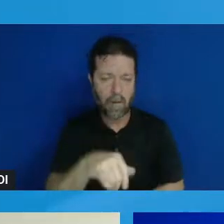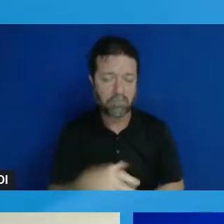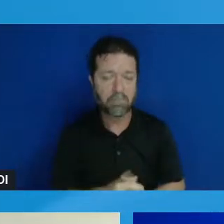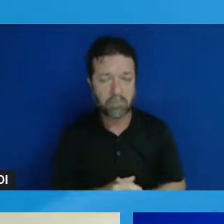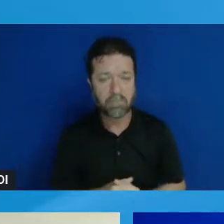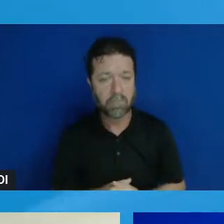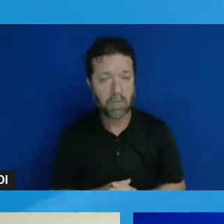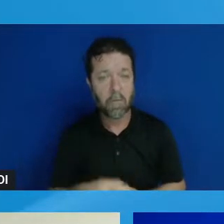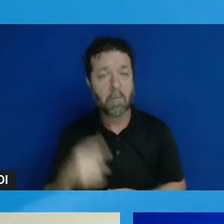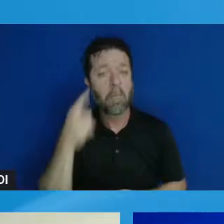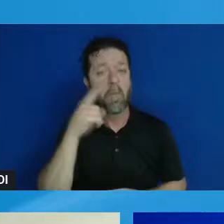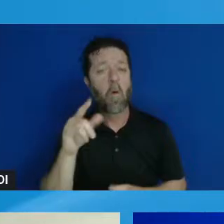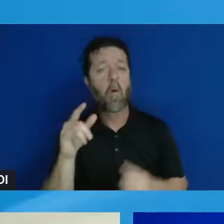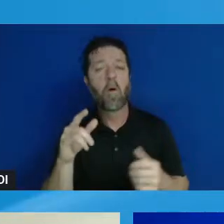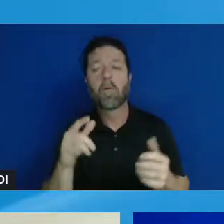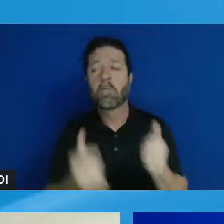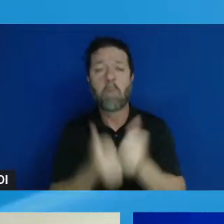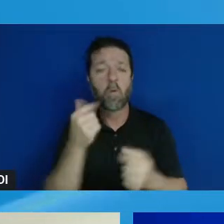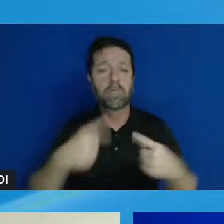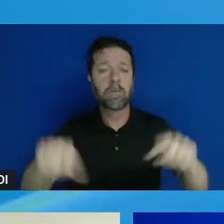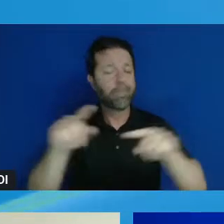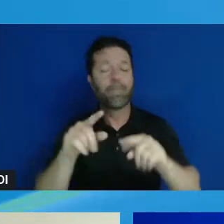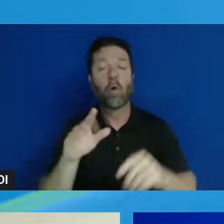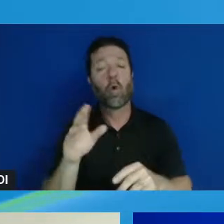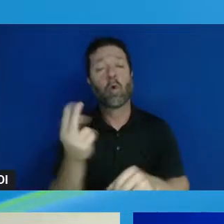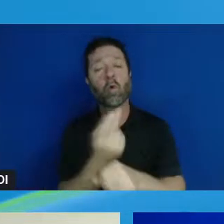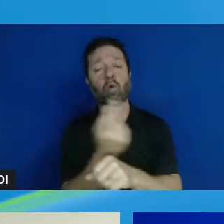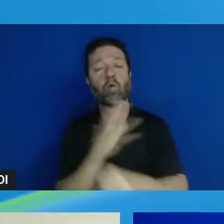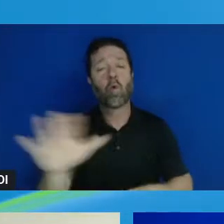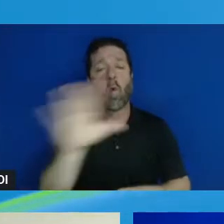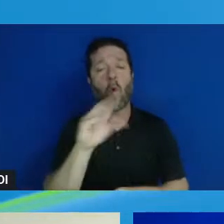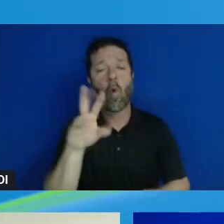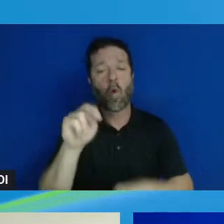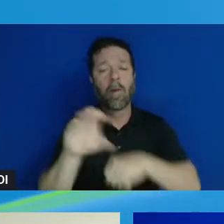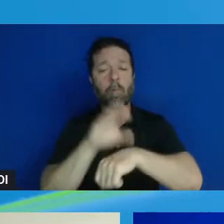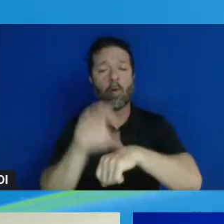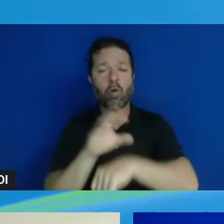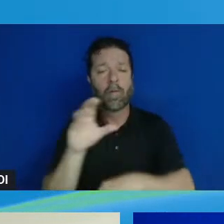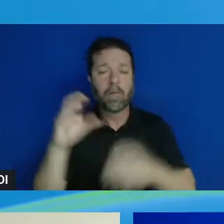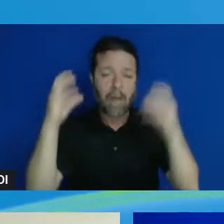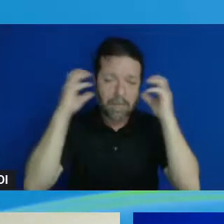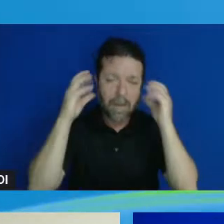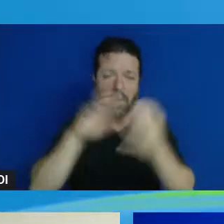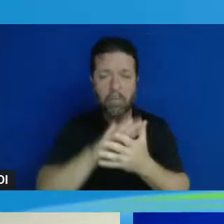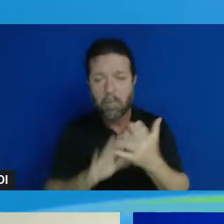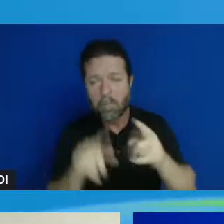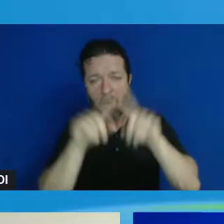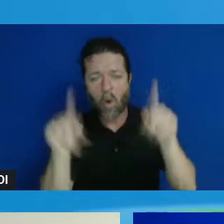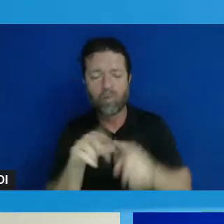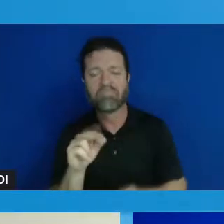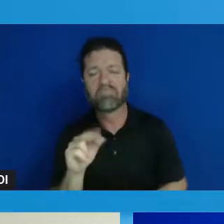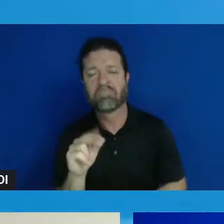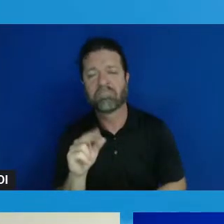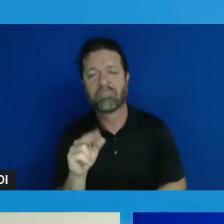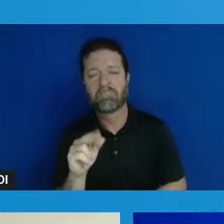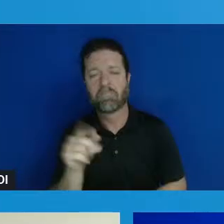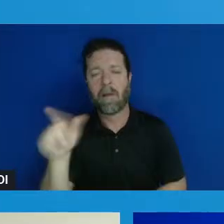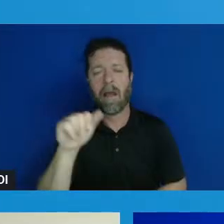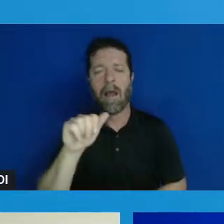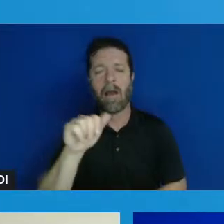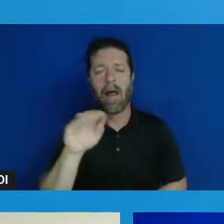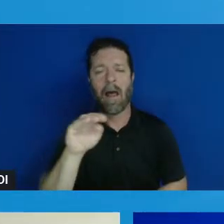can't just use your own computer or headset or monitors. Sit back and relax and let us give you all that.